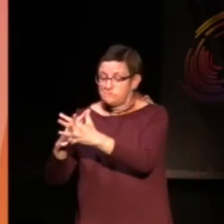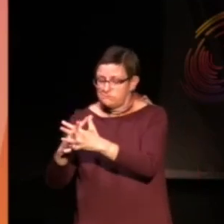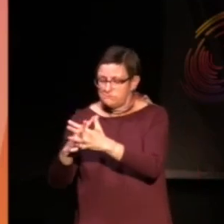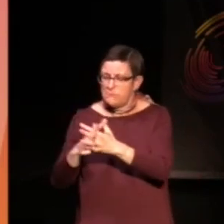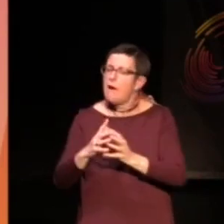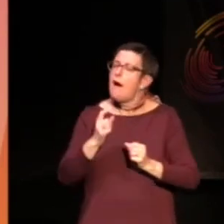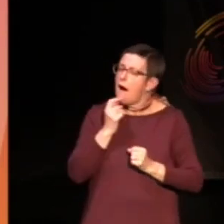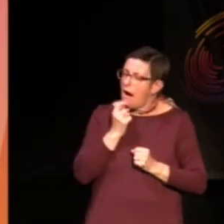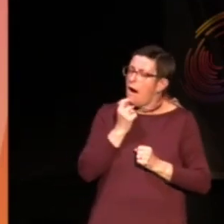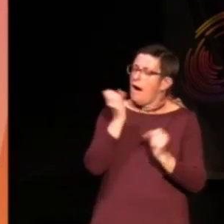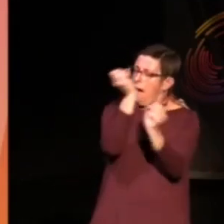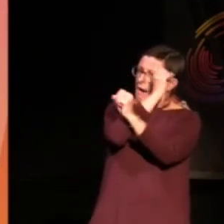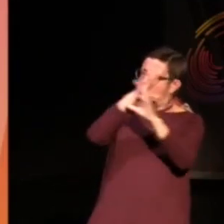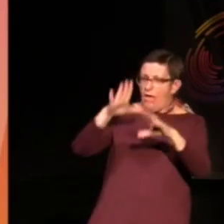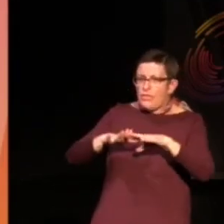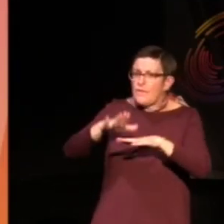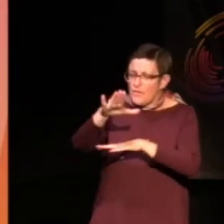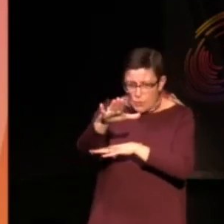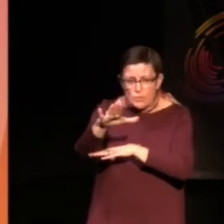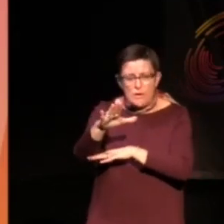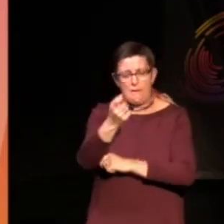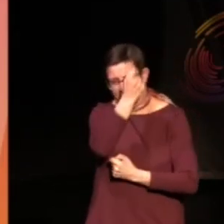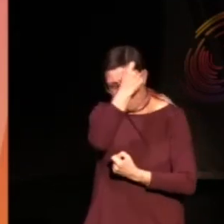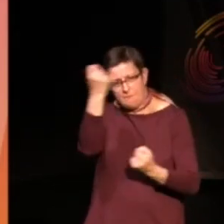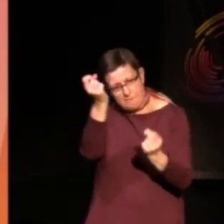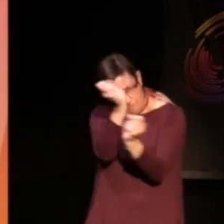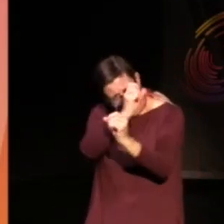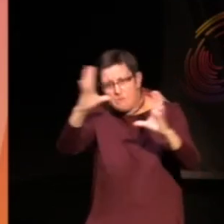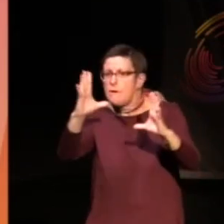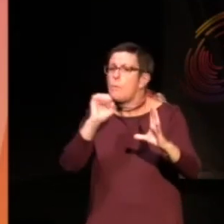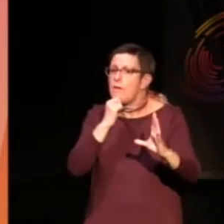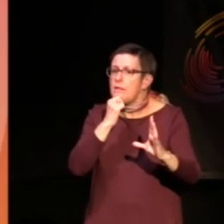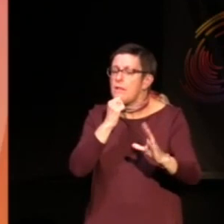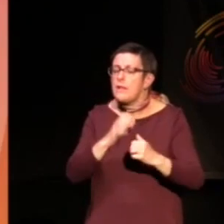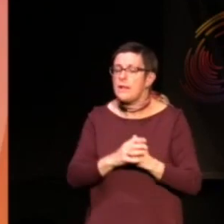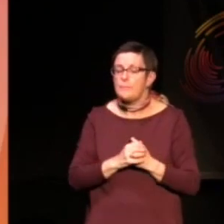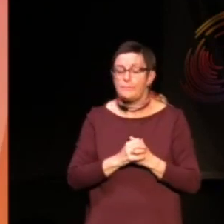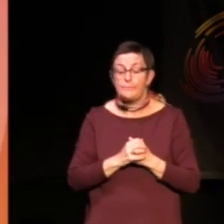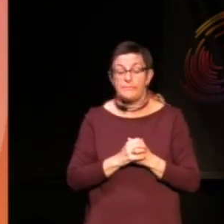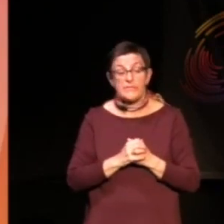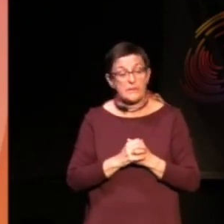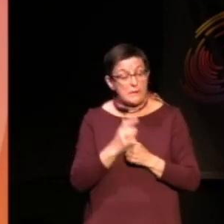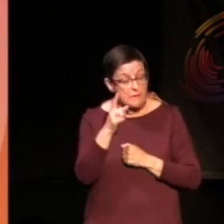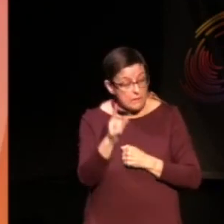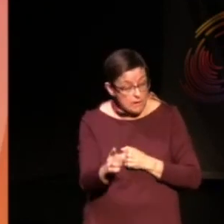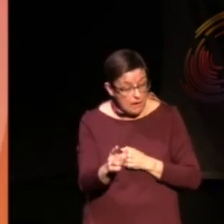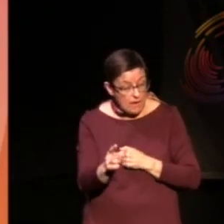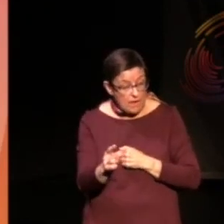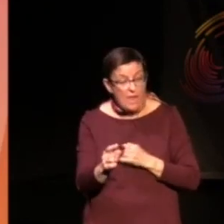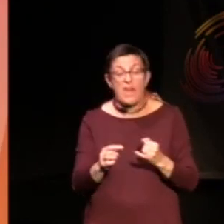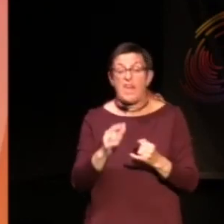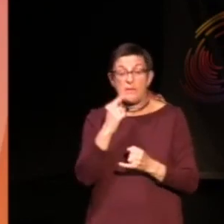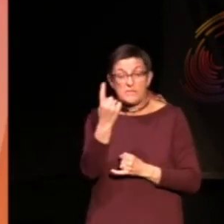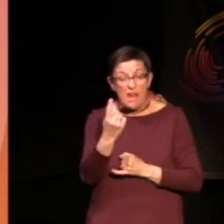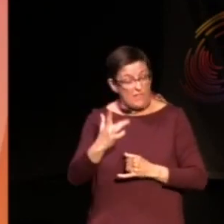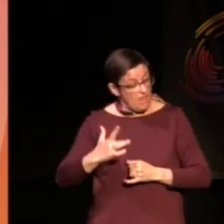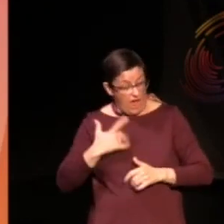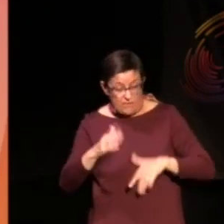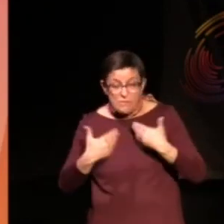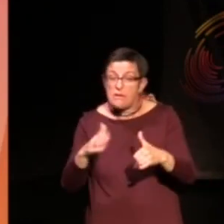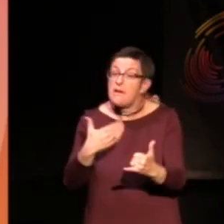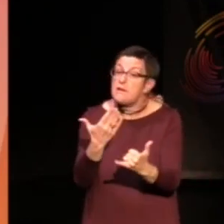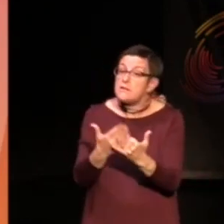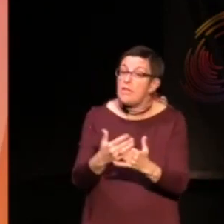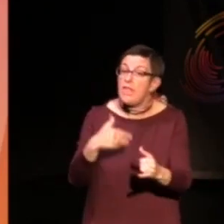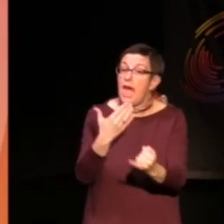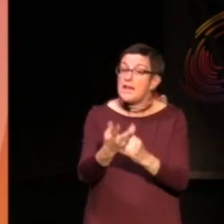as clearly and boldly as he did. Were he to have been alive at the very end of the 20th century,